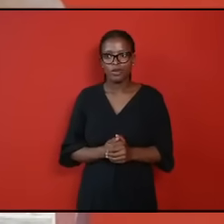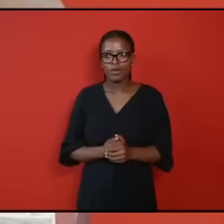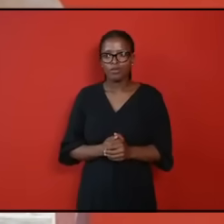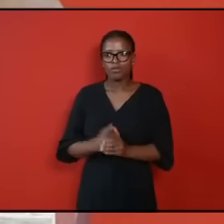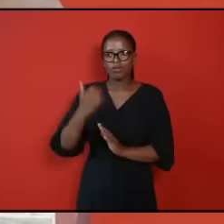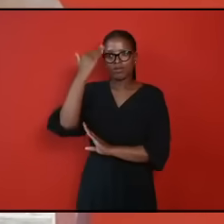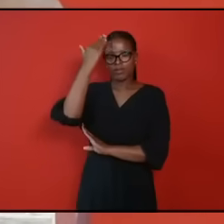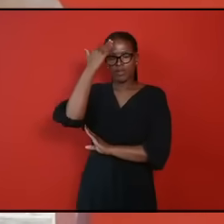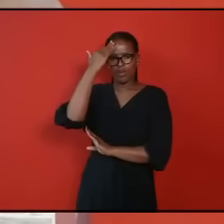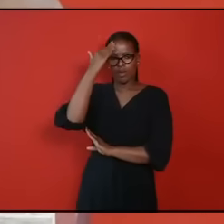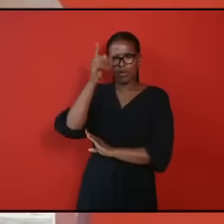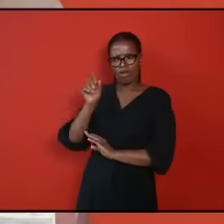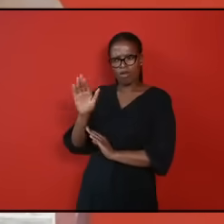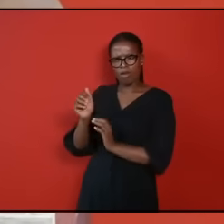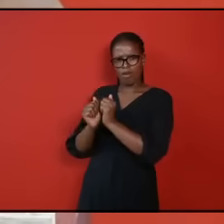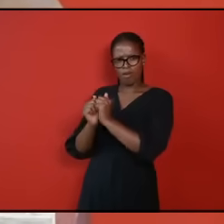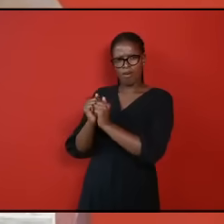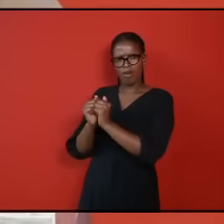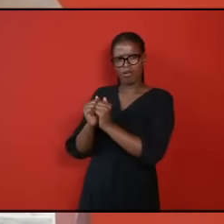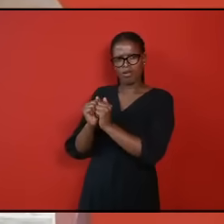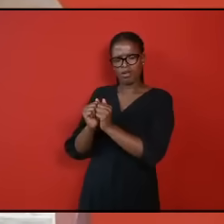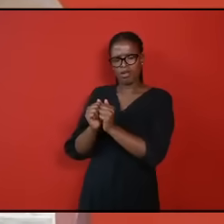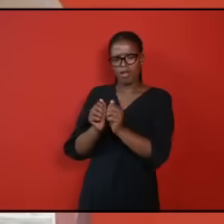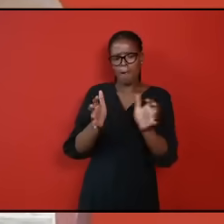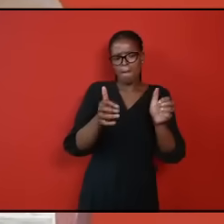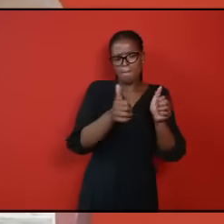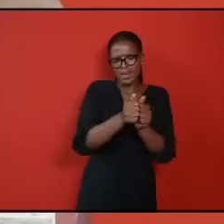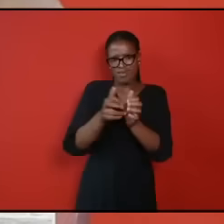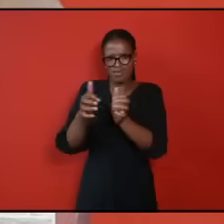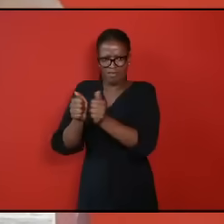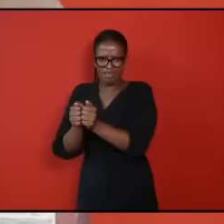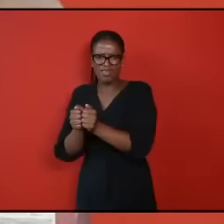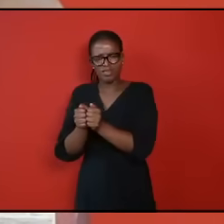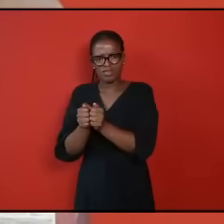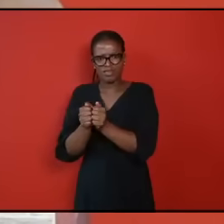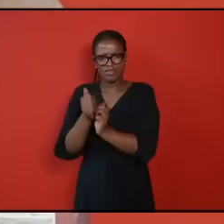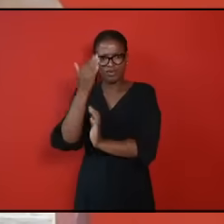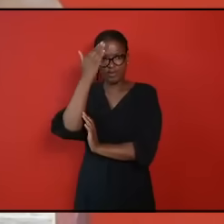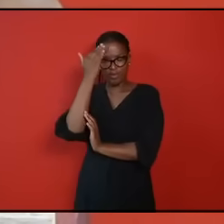You know, my brother, coalition partners,